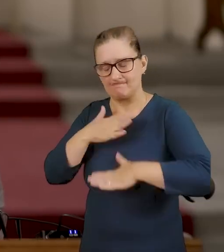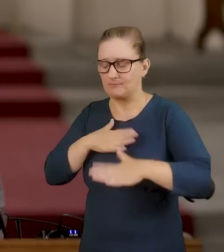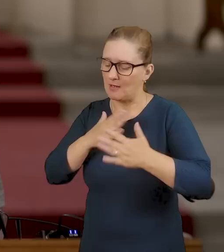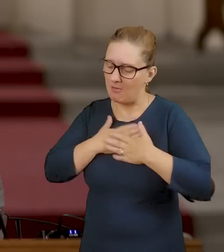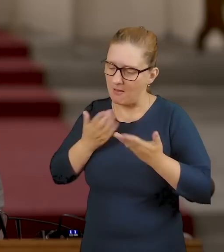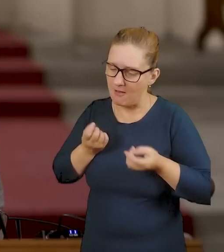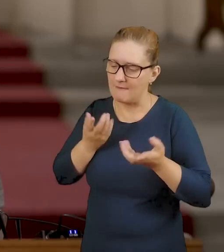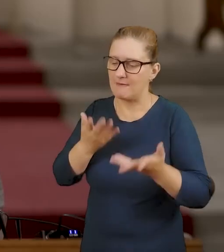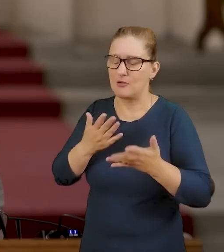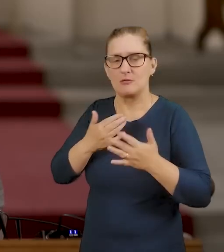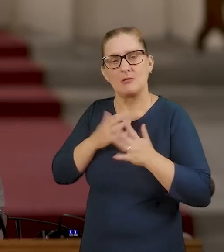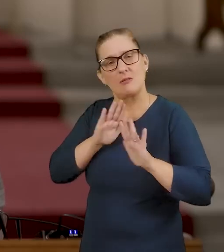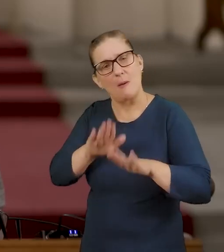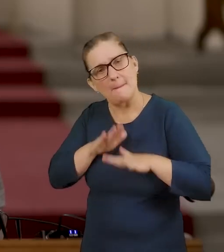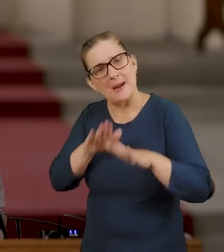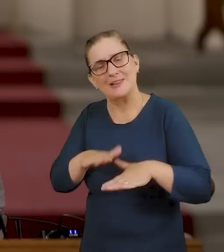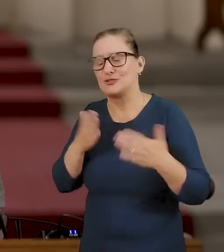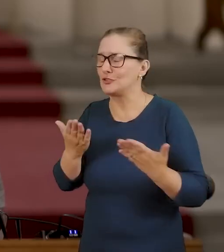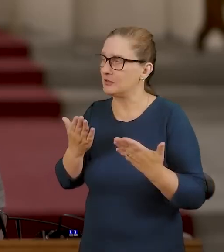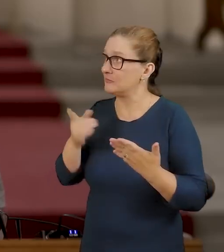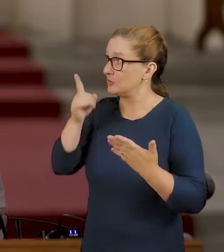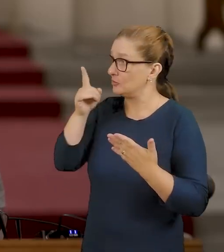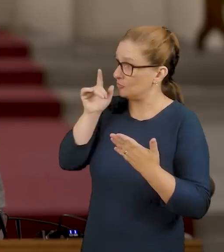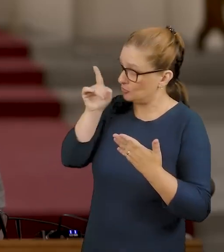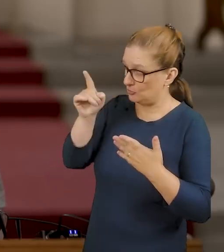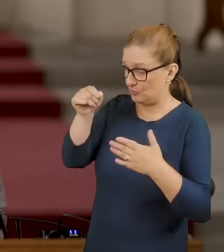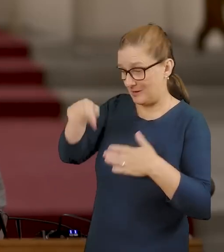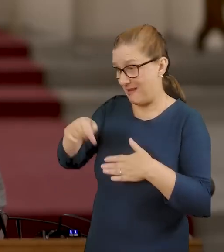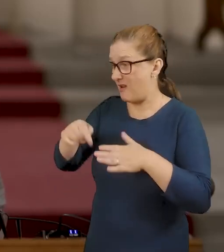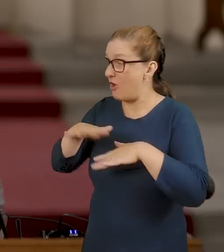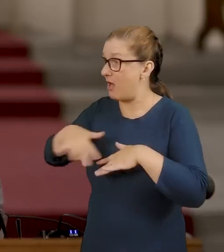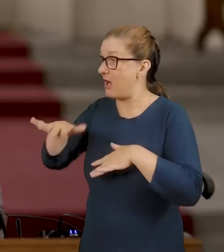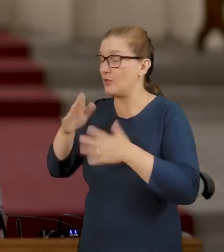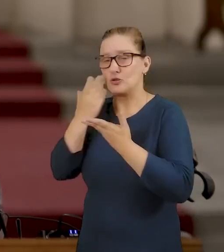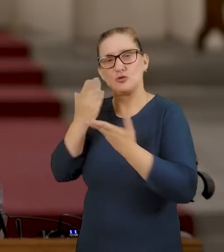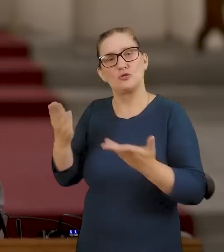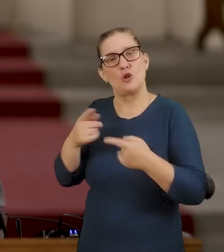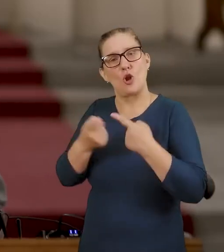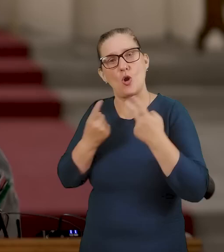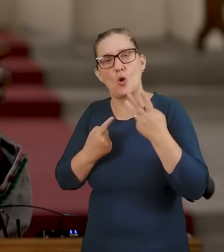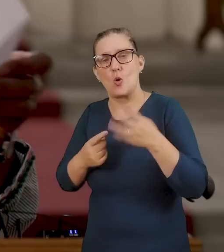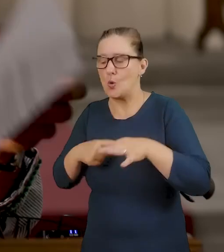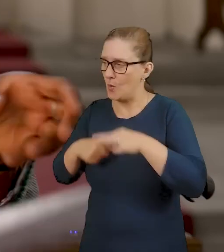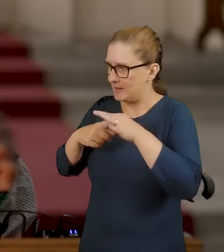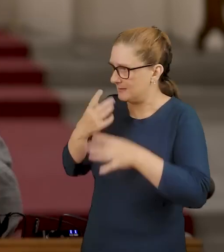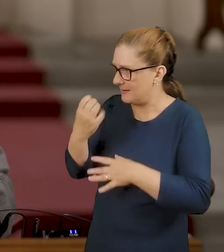humility, love, and compassion, which are just some of the qualities that you showed while you were here on earth.